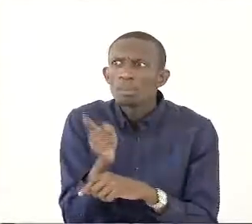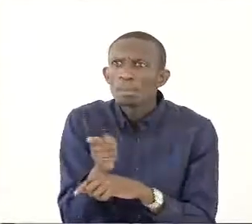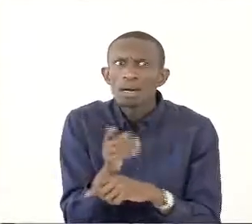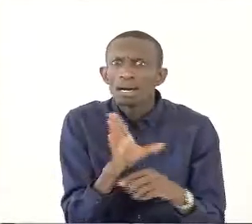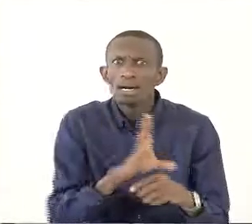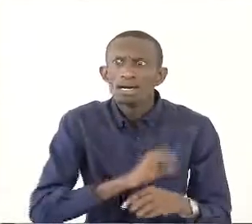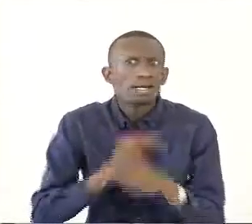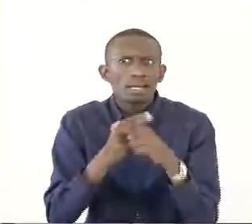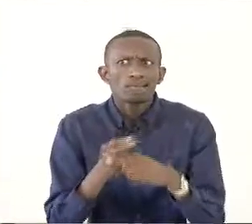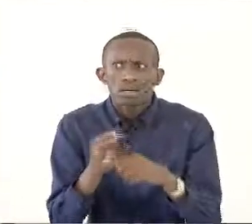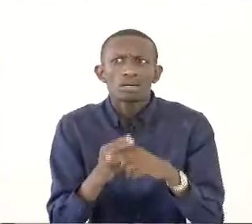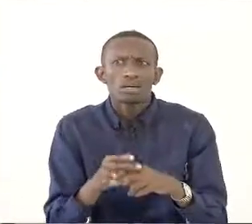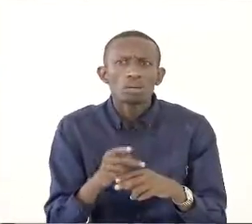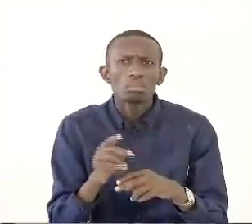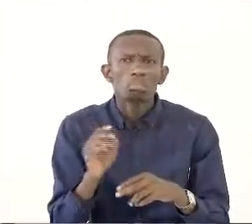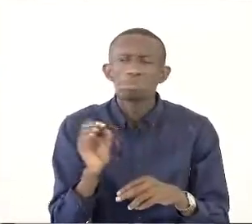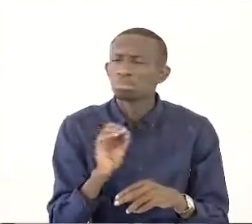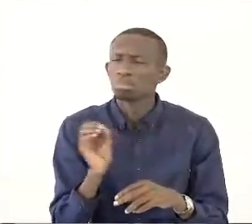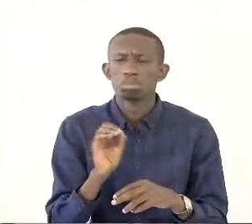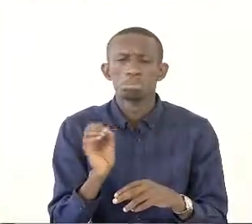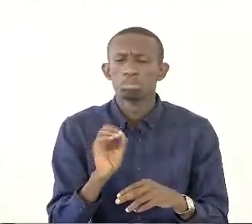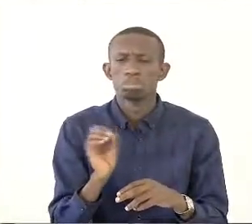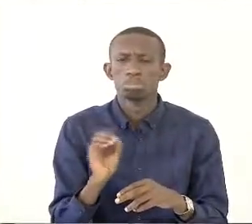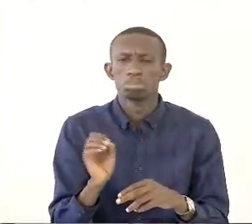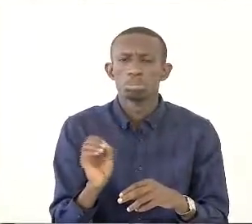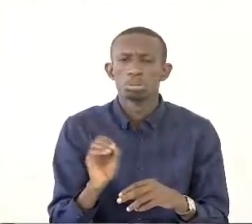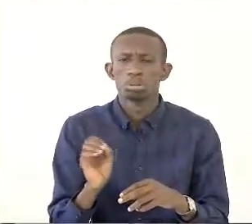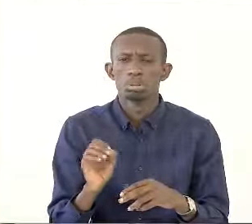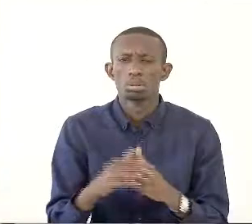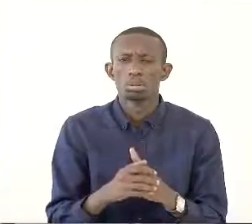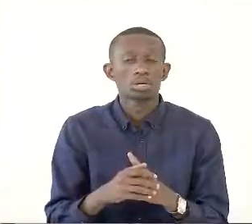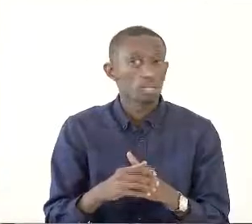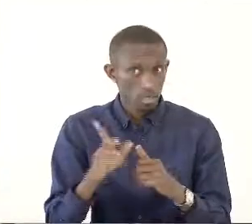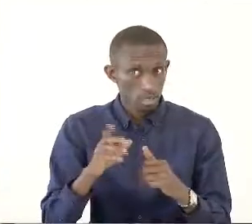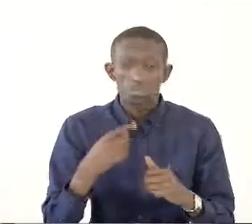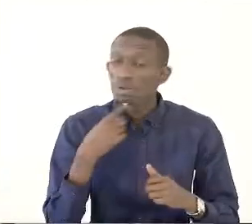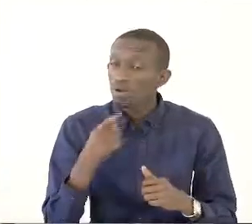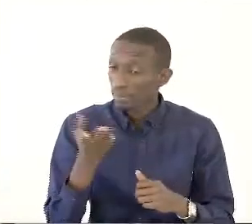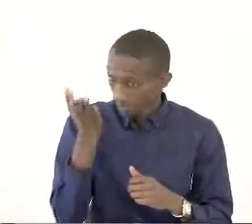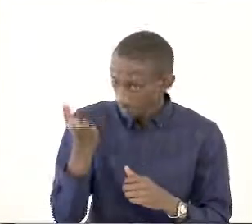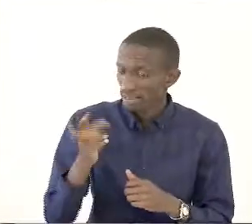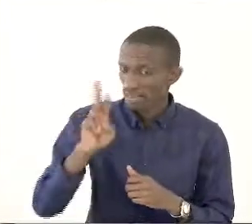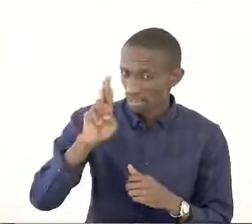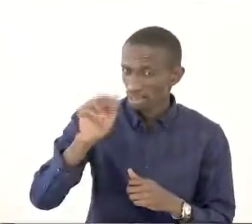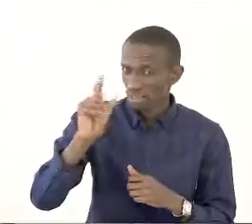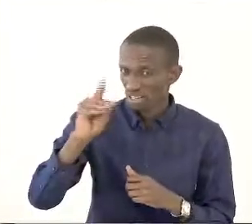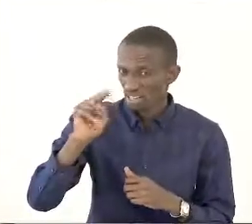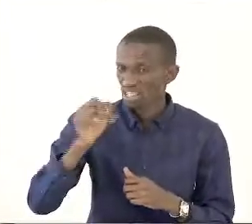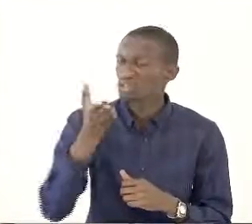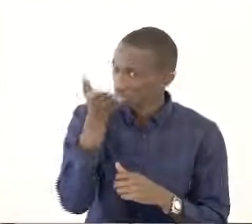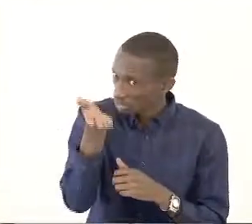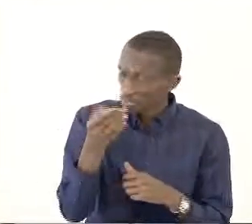showing that there is a presence of the radiation, but not to give you the information whether these radiations, they